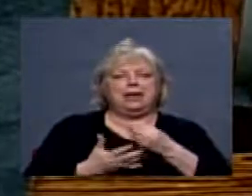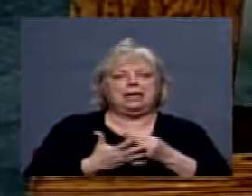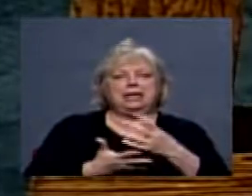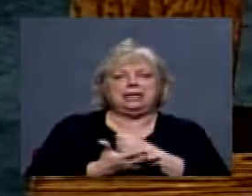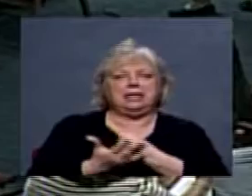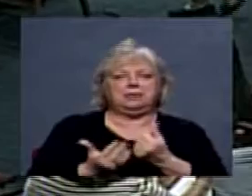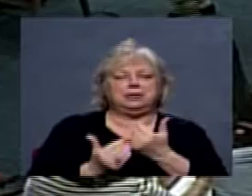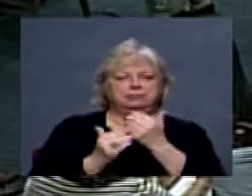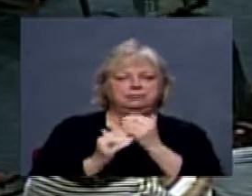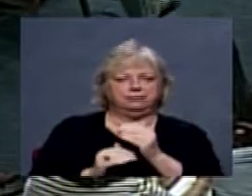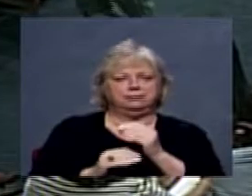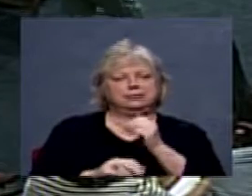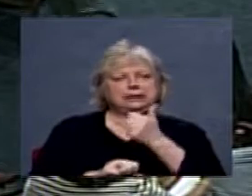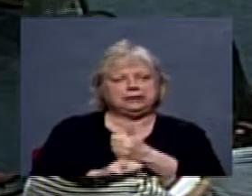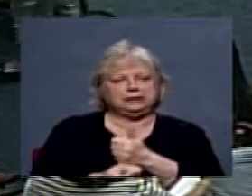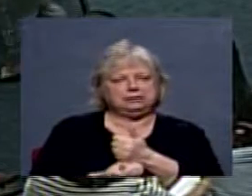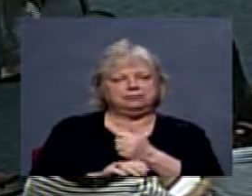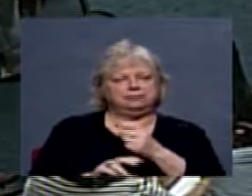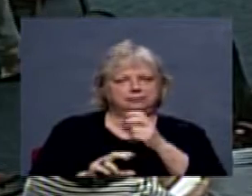you, Ms. Sorrells.